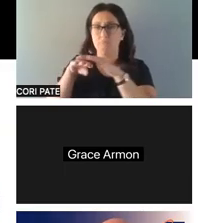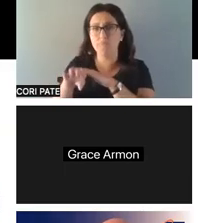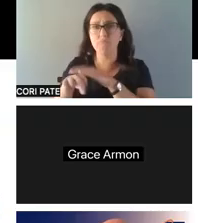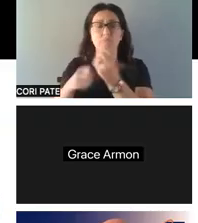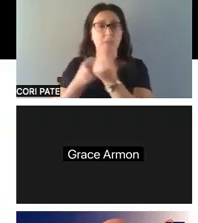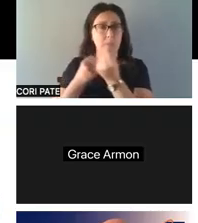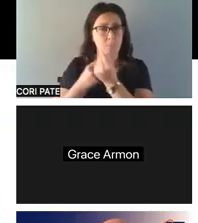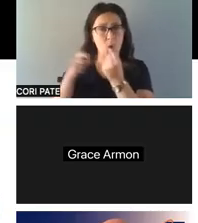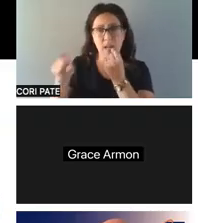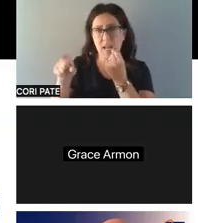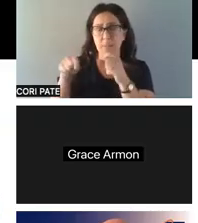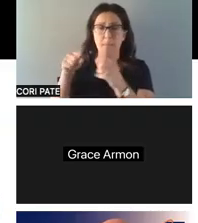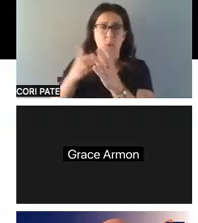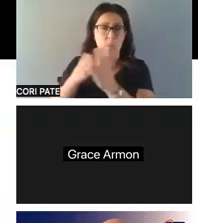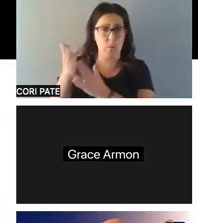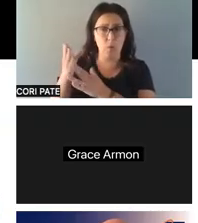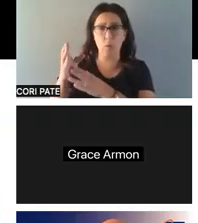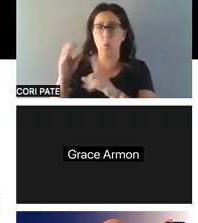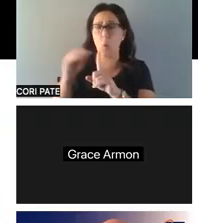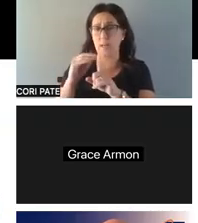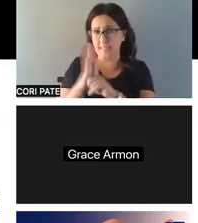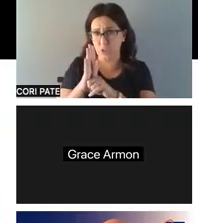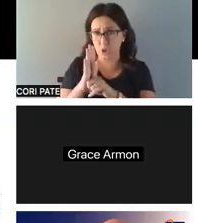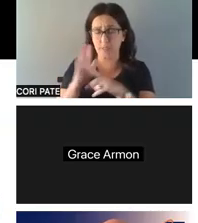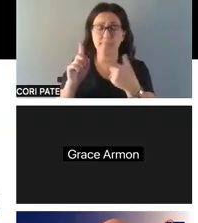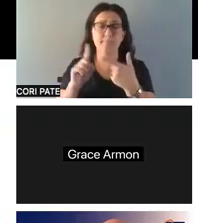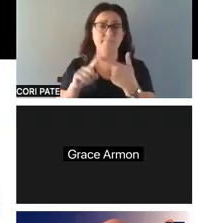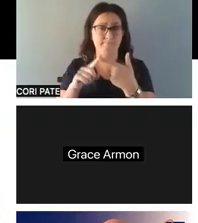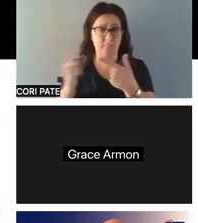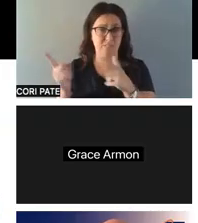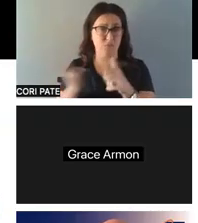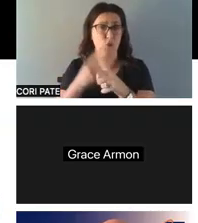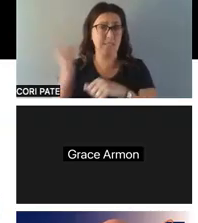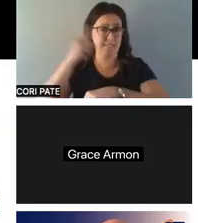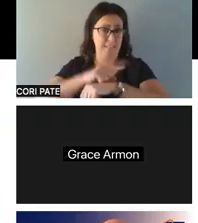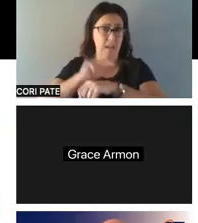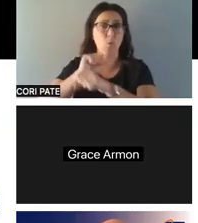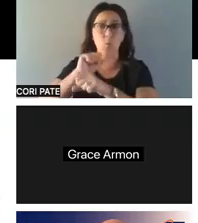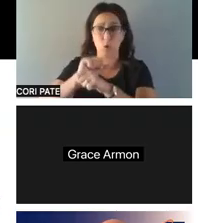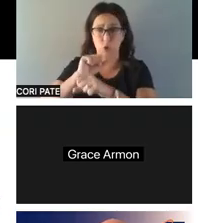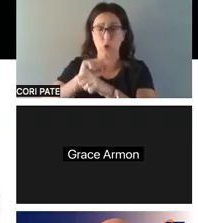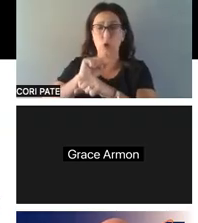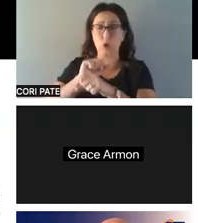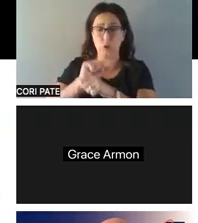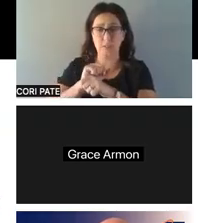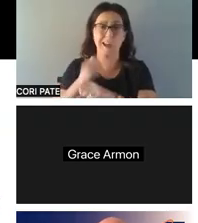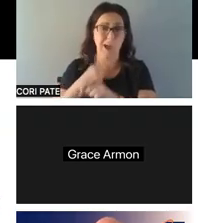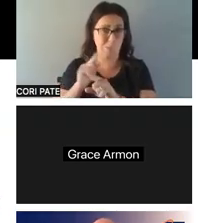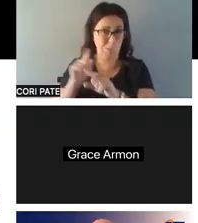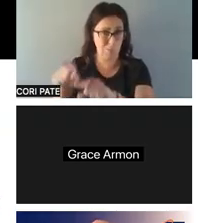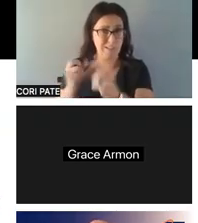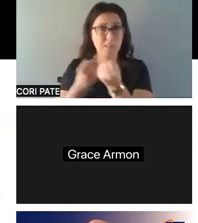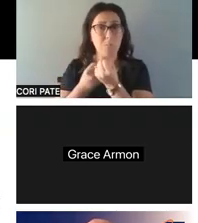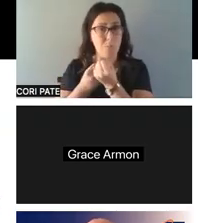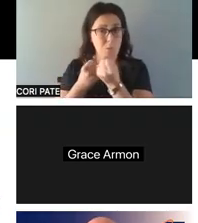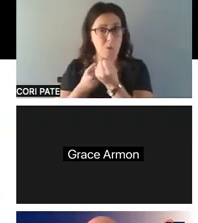throughout his orientation and then his first day of work. I went and supported him.